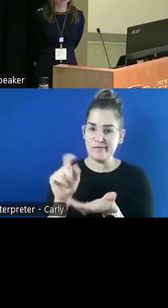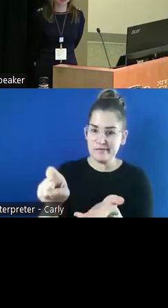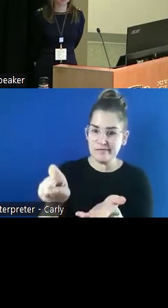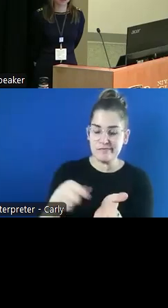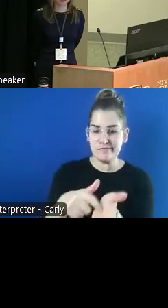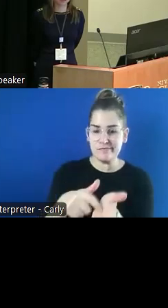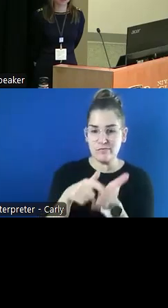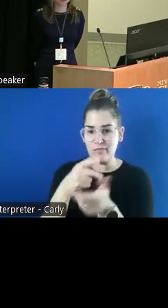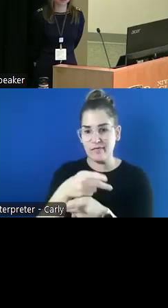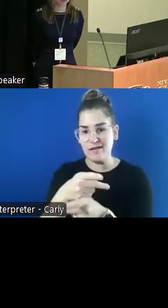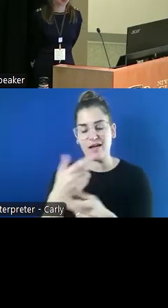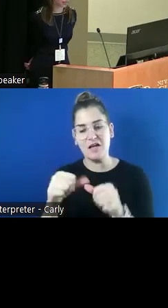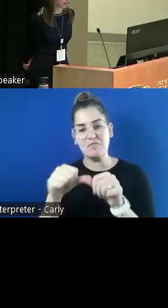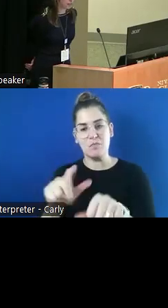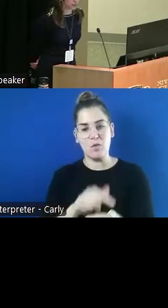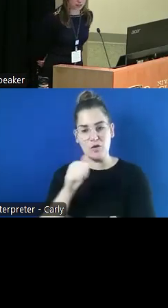longevity?